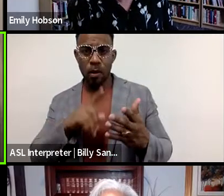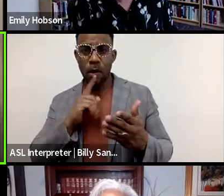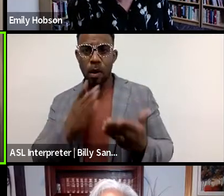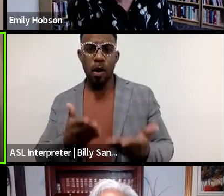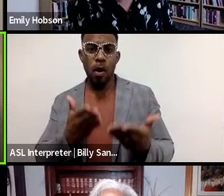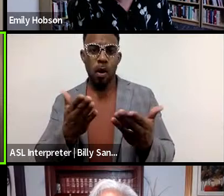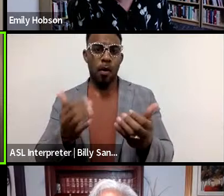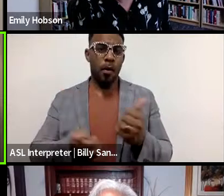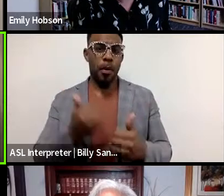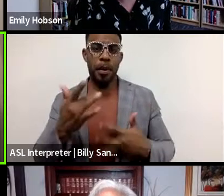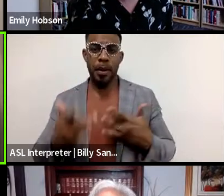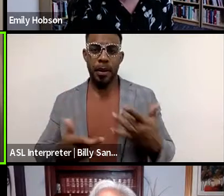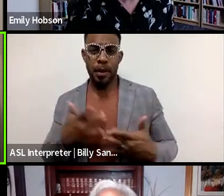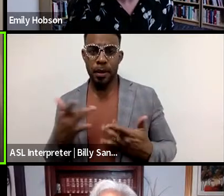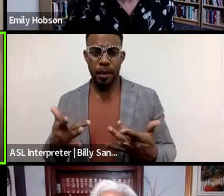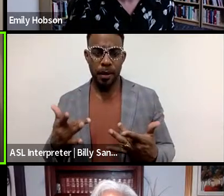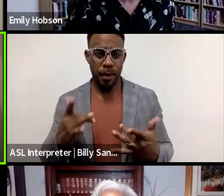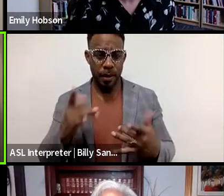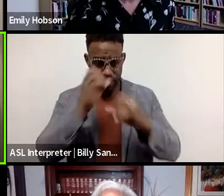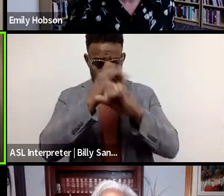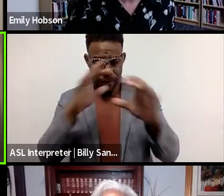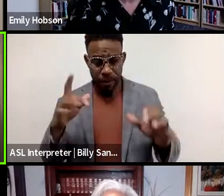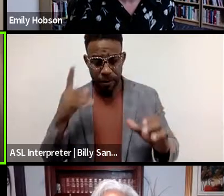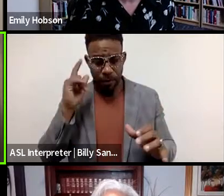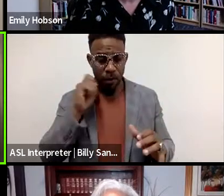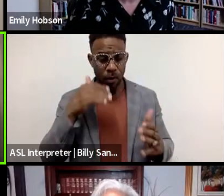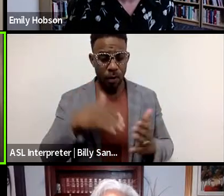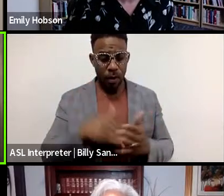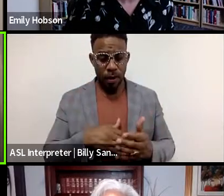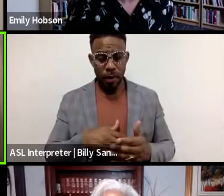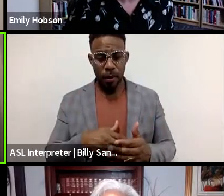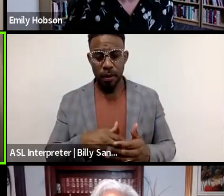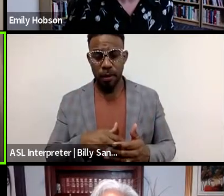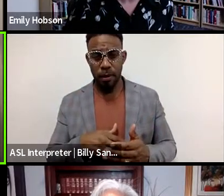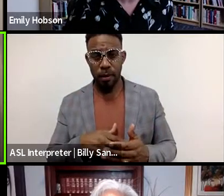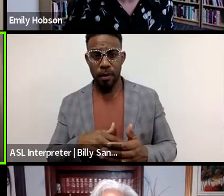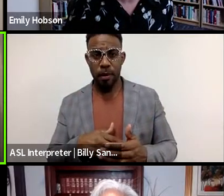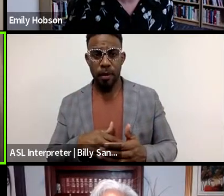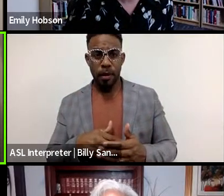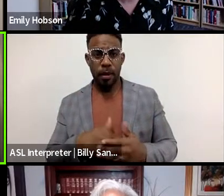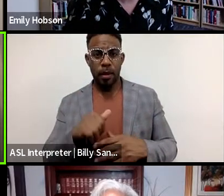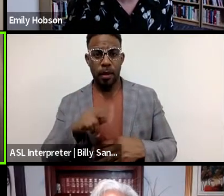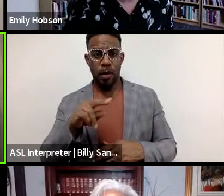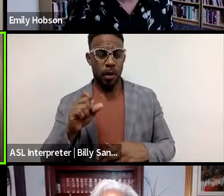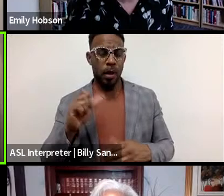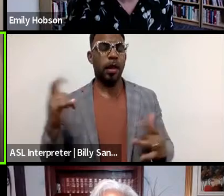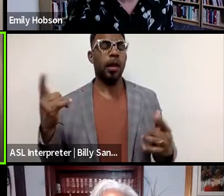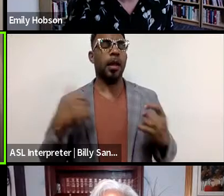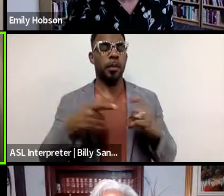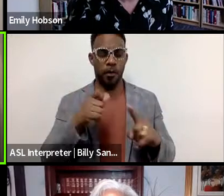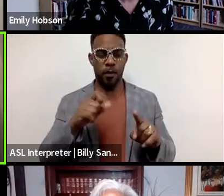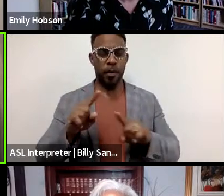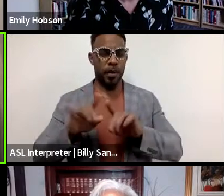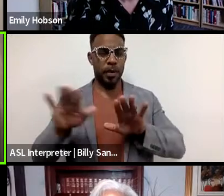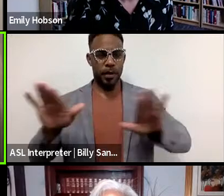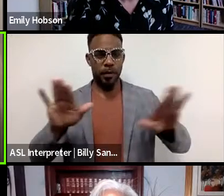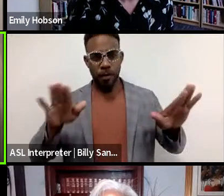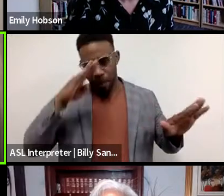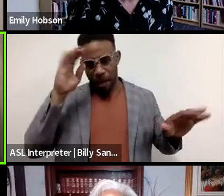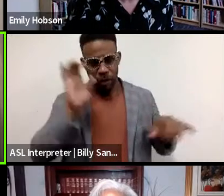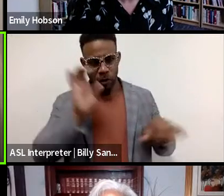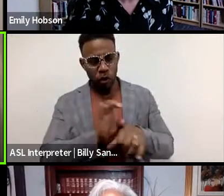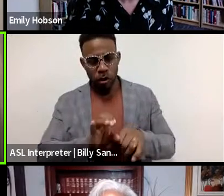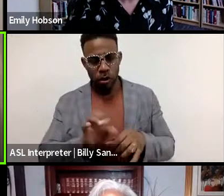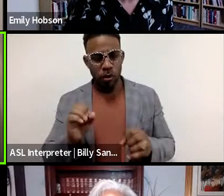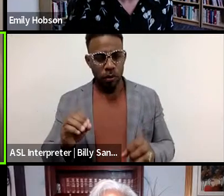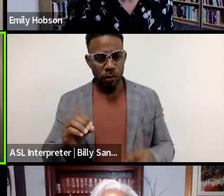offering the most exciting visions for racial and economic justice in the U.S. are coming from Black churches.